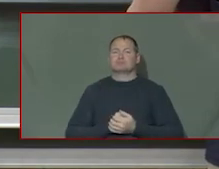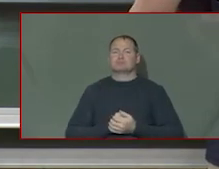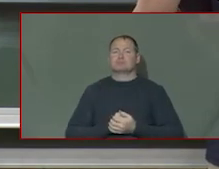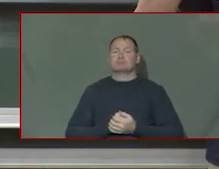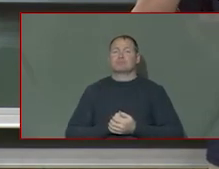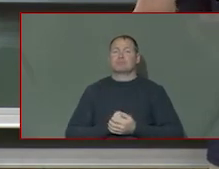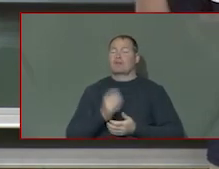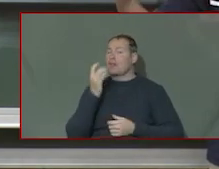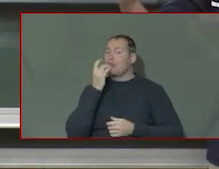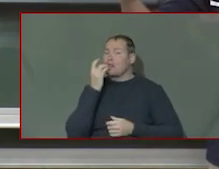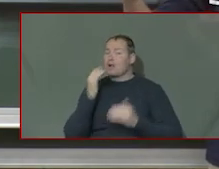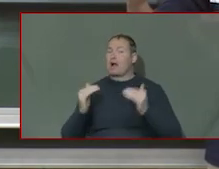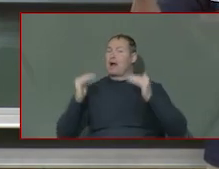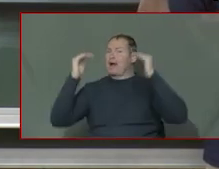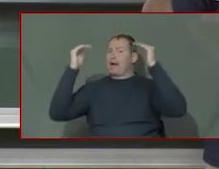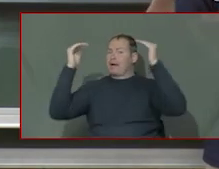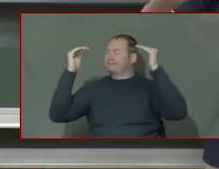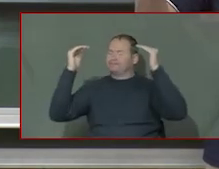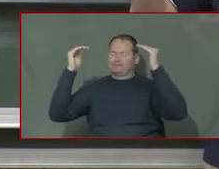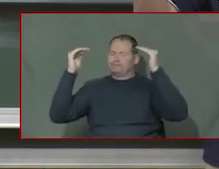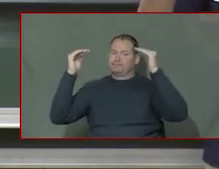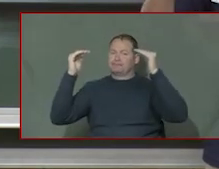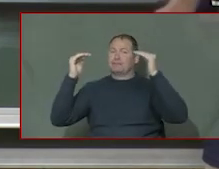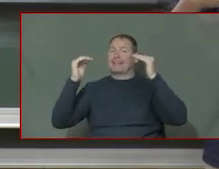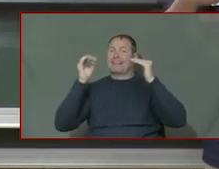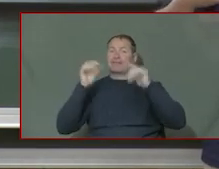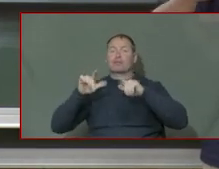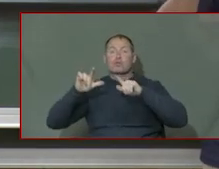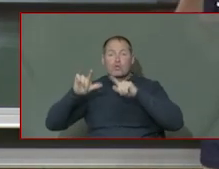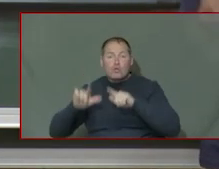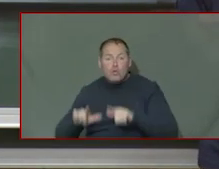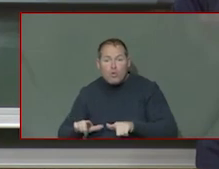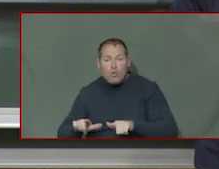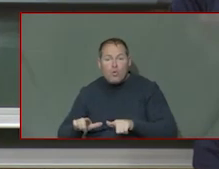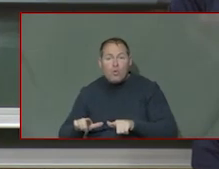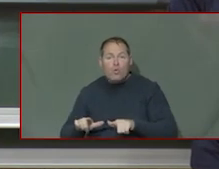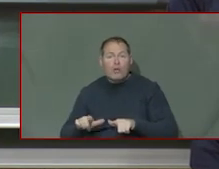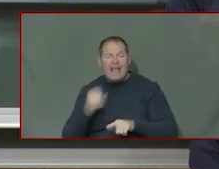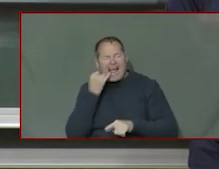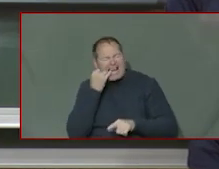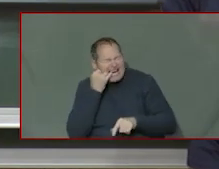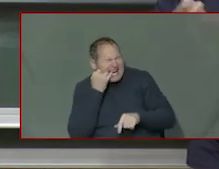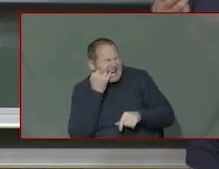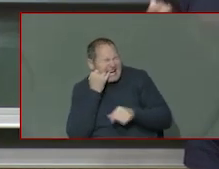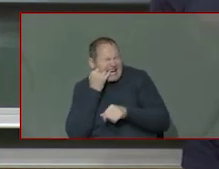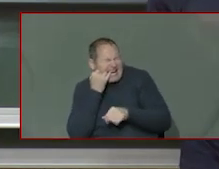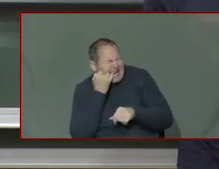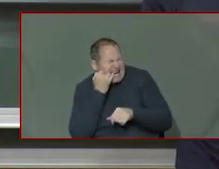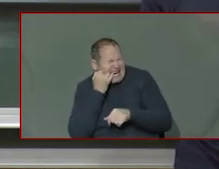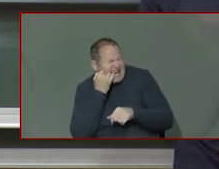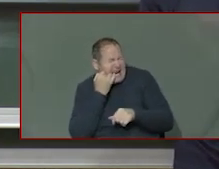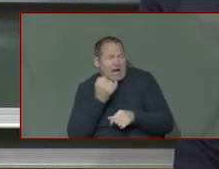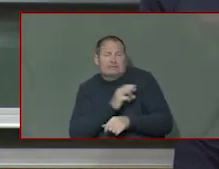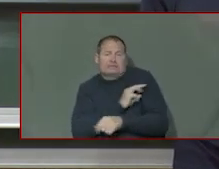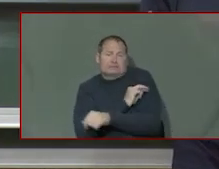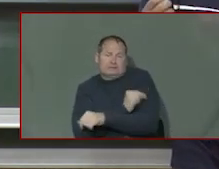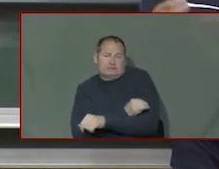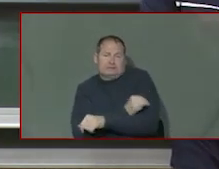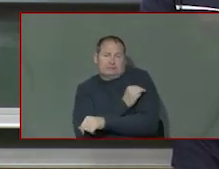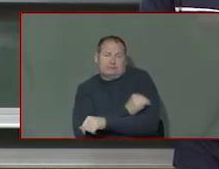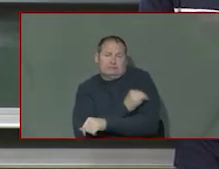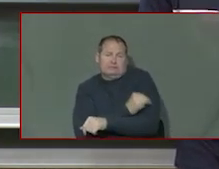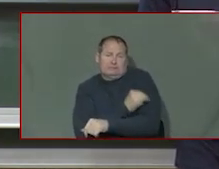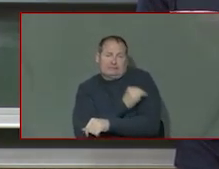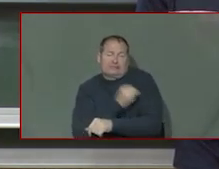in the body, you'll get a stroke. You cannot have too low salt, you'll get cramps. That's why people get cramp.